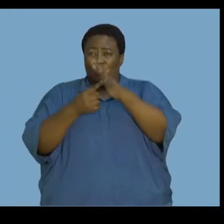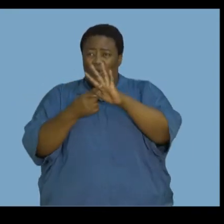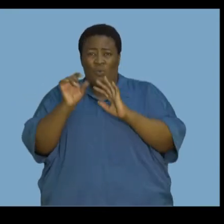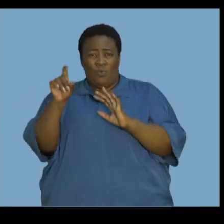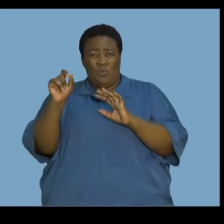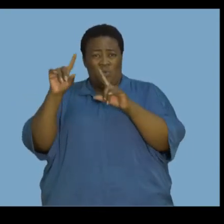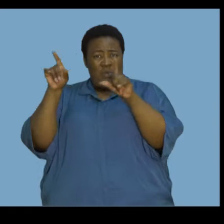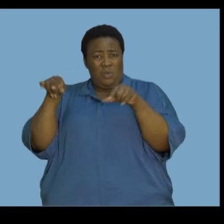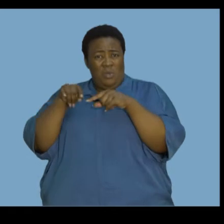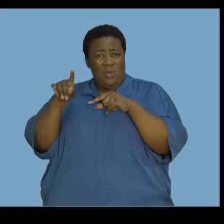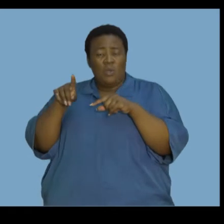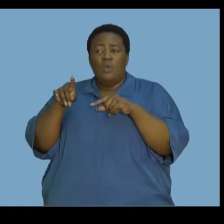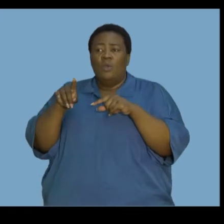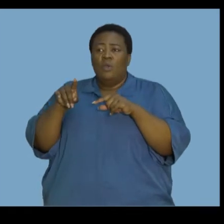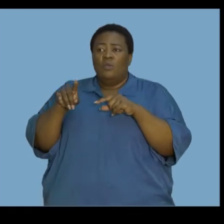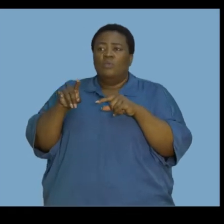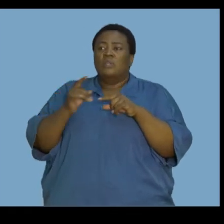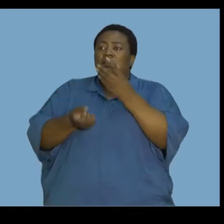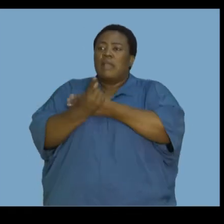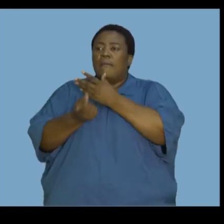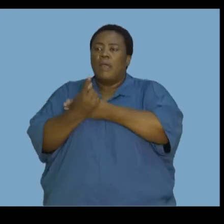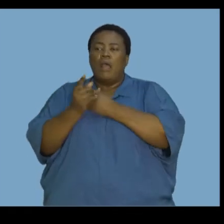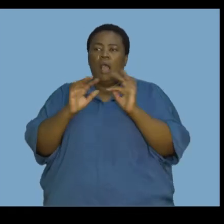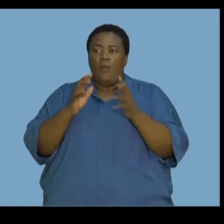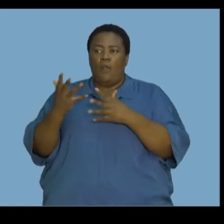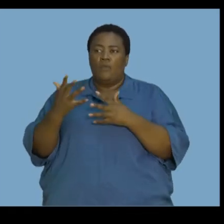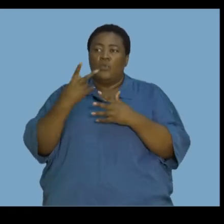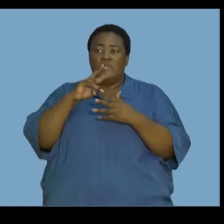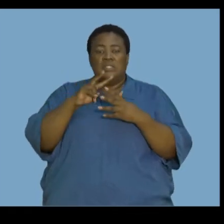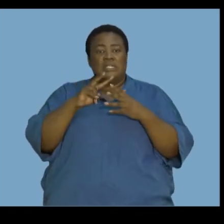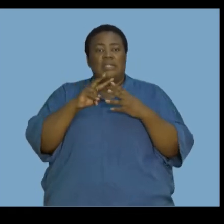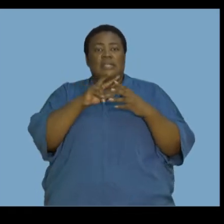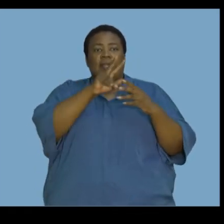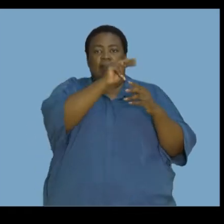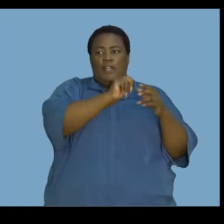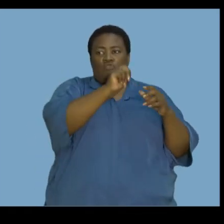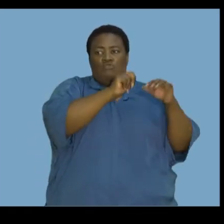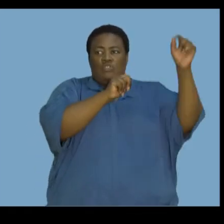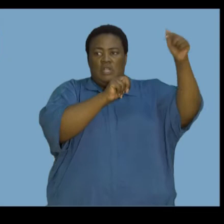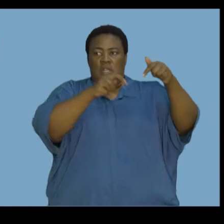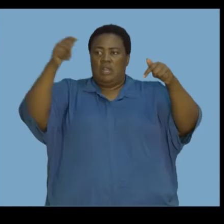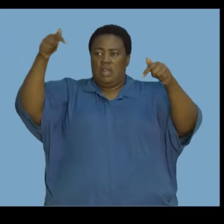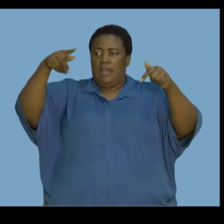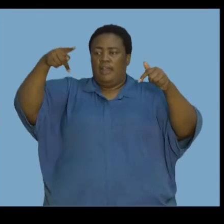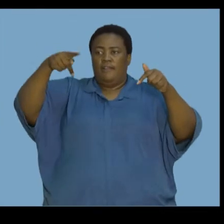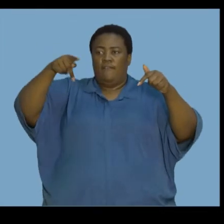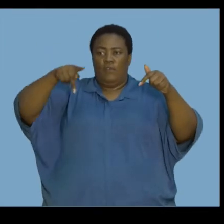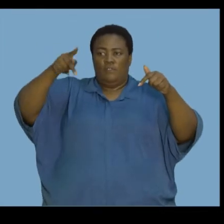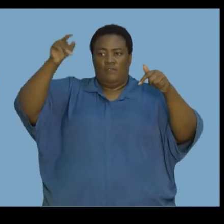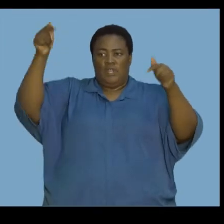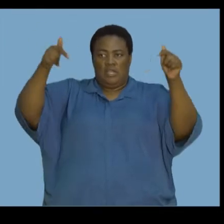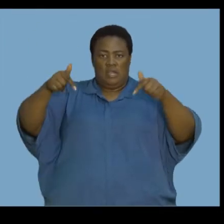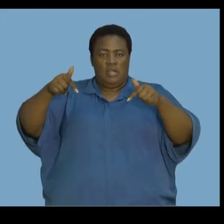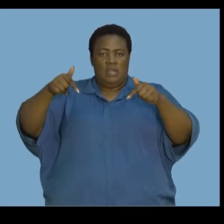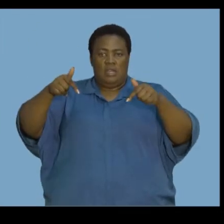you essentially what happens with eutrophication. Here we see that nitrogen from the atmosphere as well as phosphates from the atmosphere